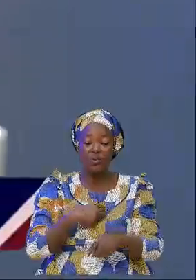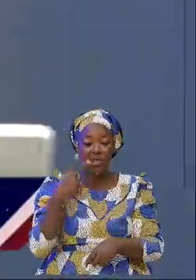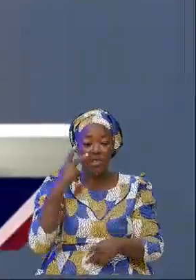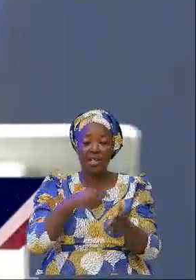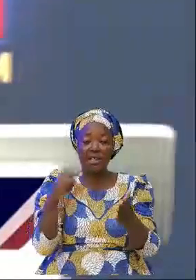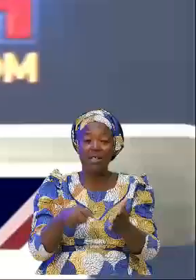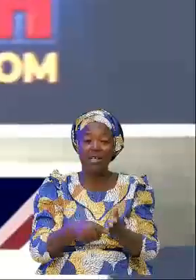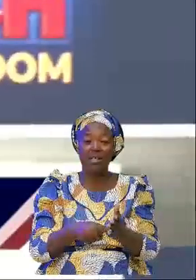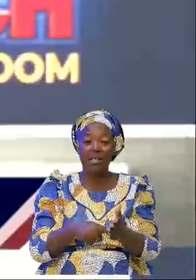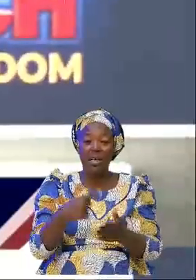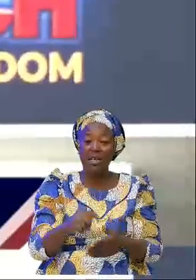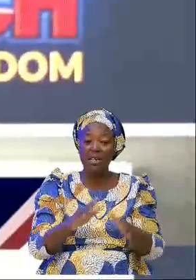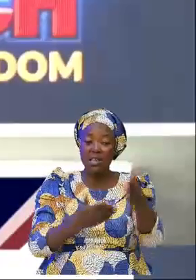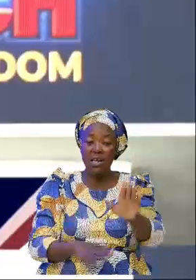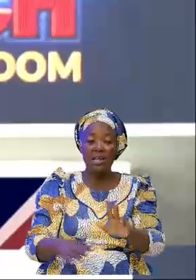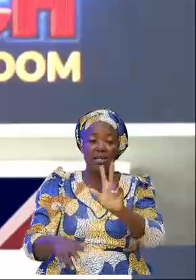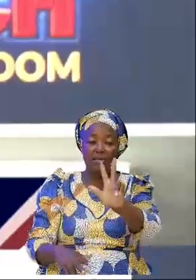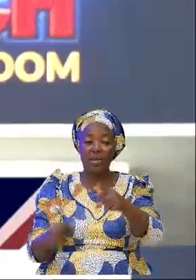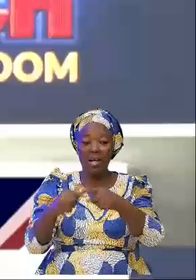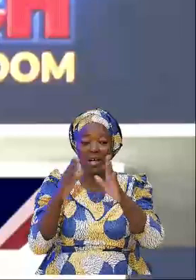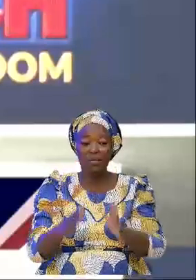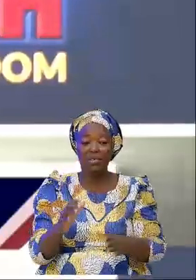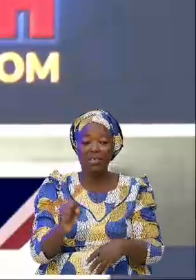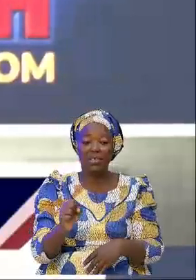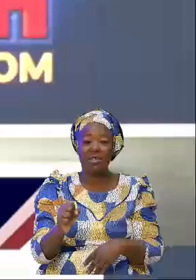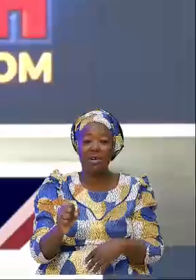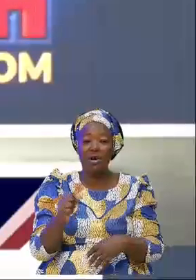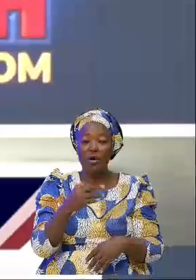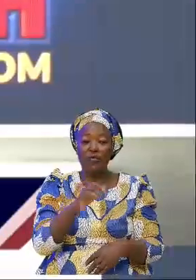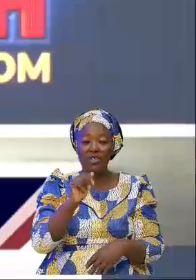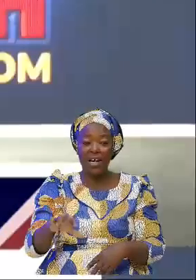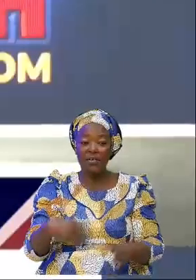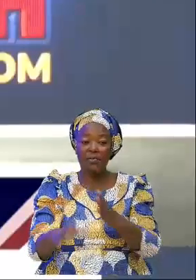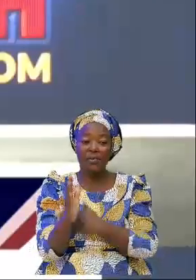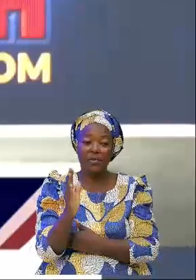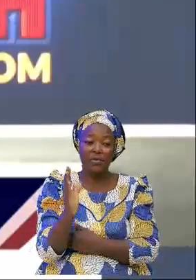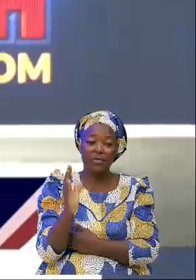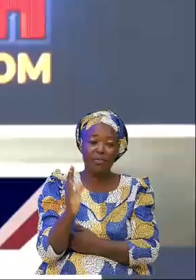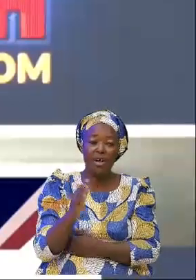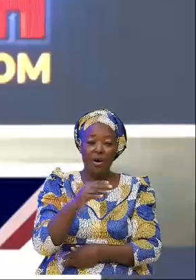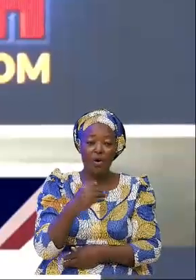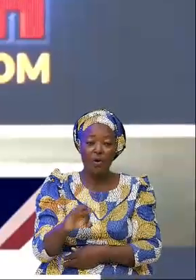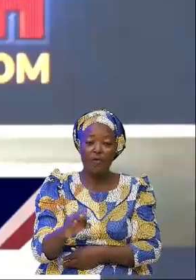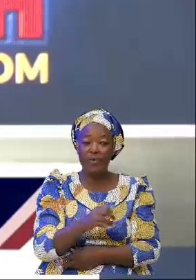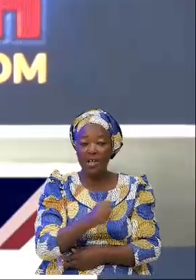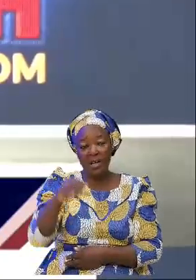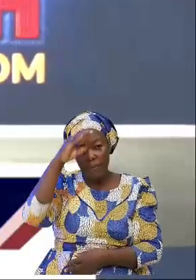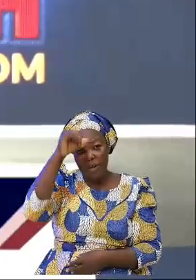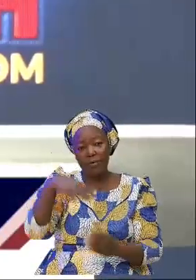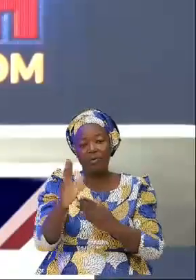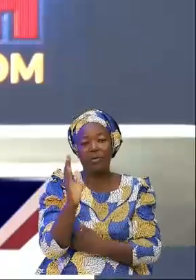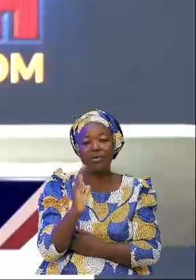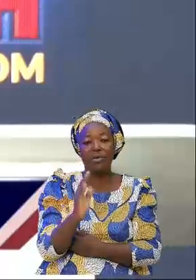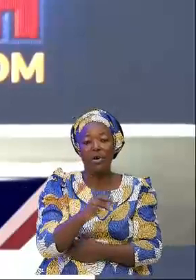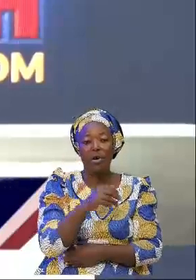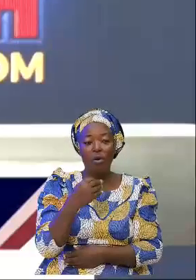deadly three. And as we look at this, the deadly three enemies of a child